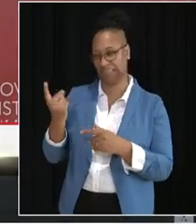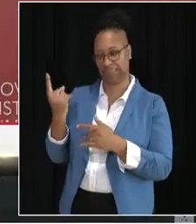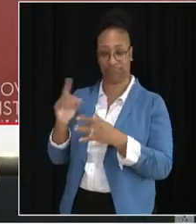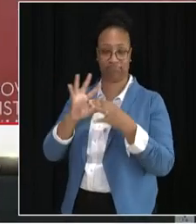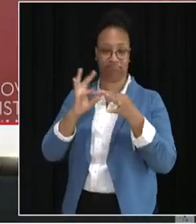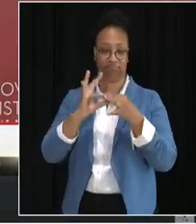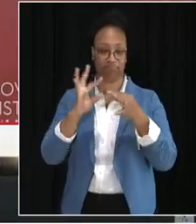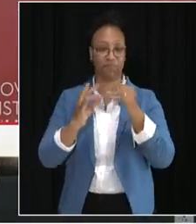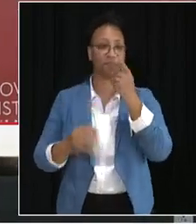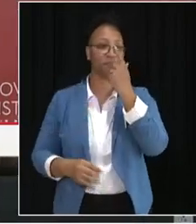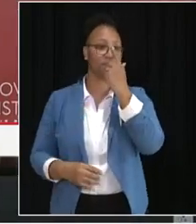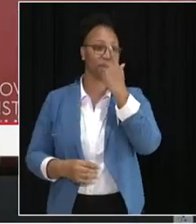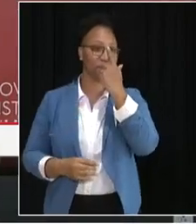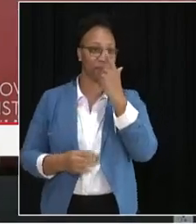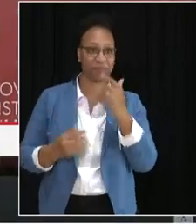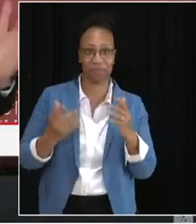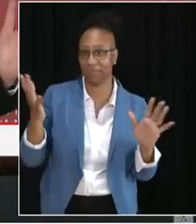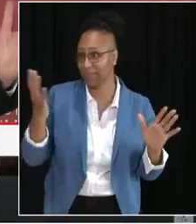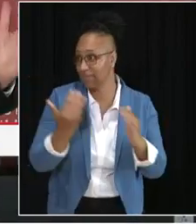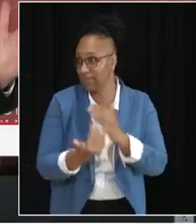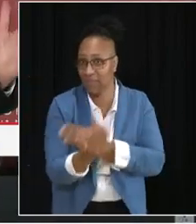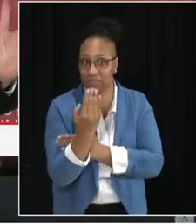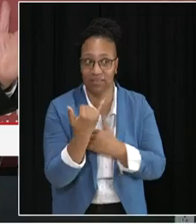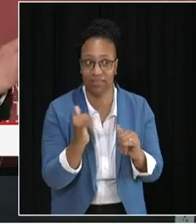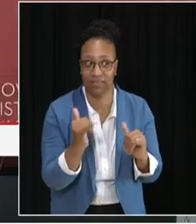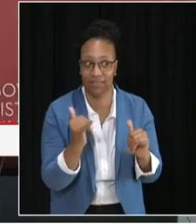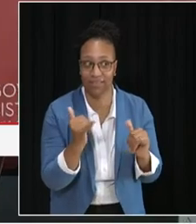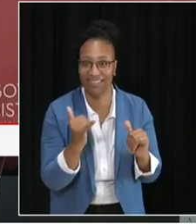So it's still morning, so good morning to you all.